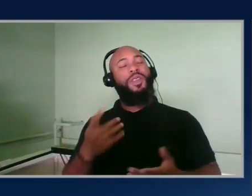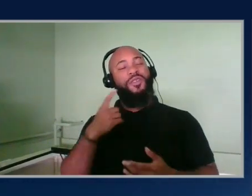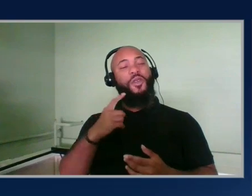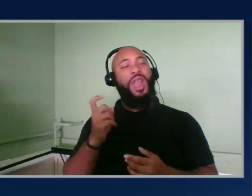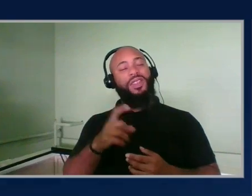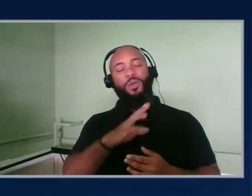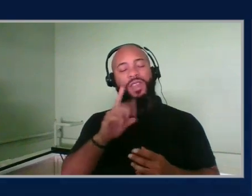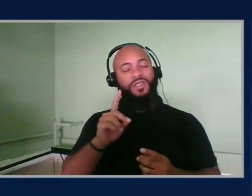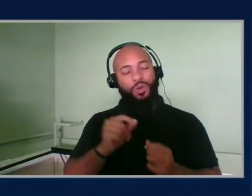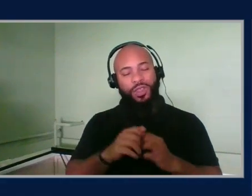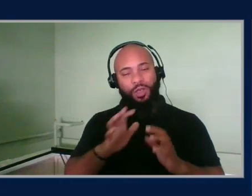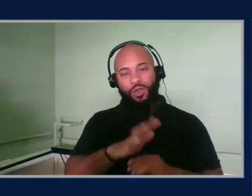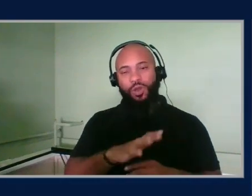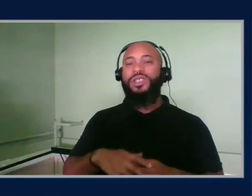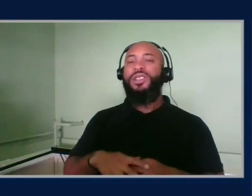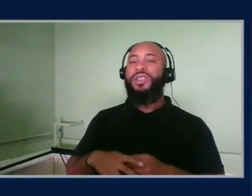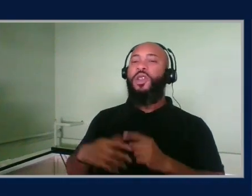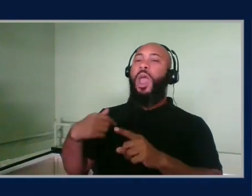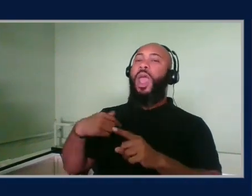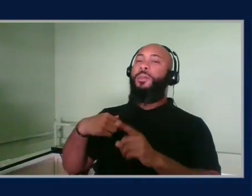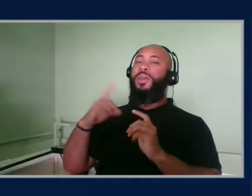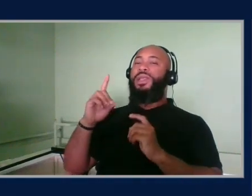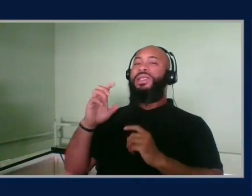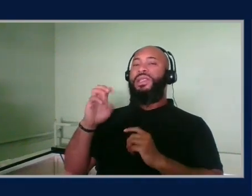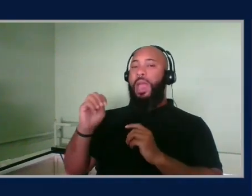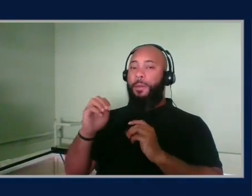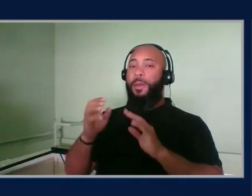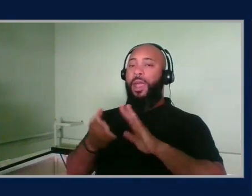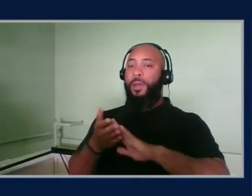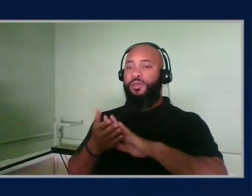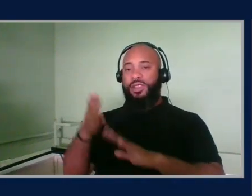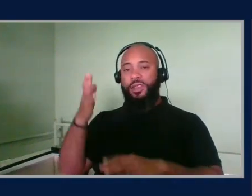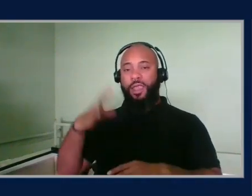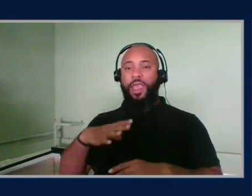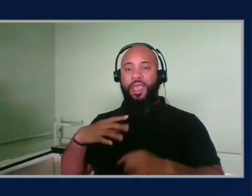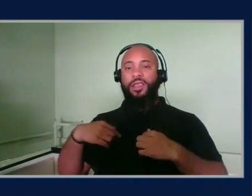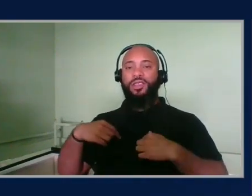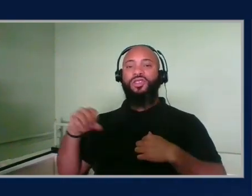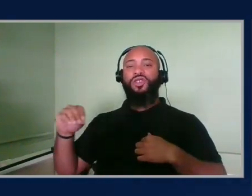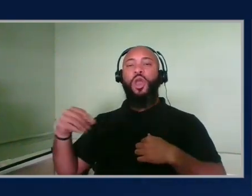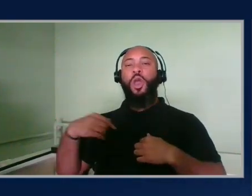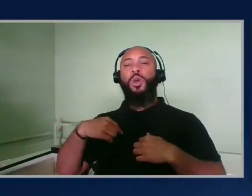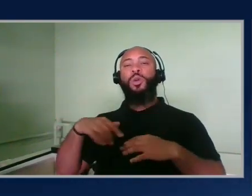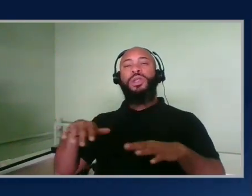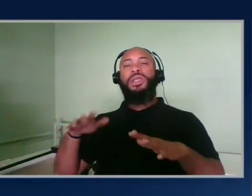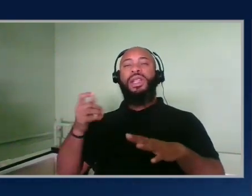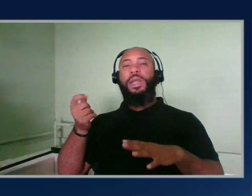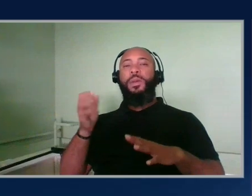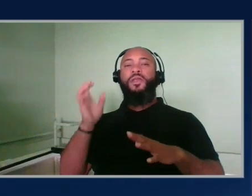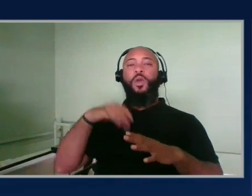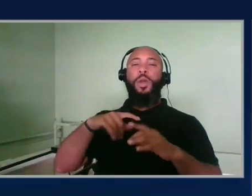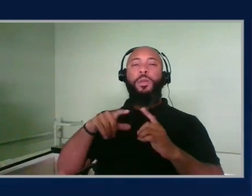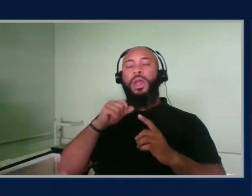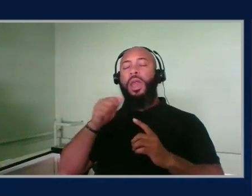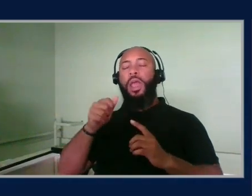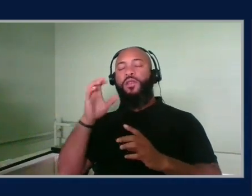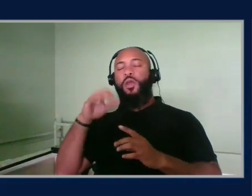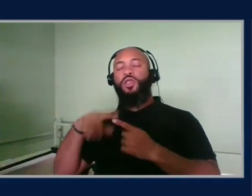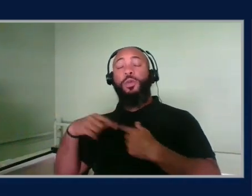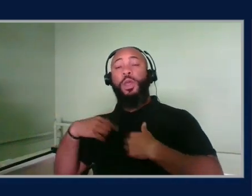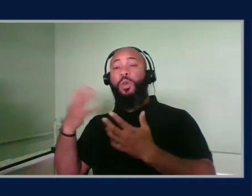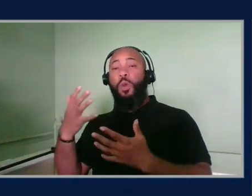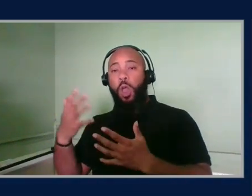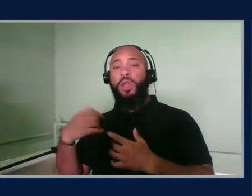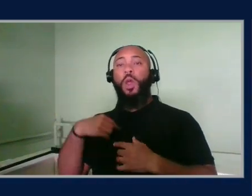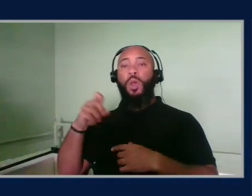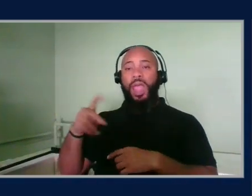But what's not foreign to me is, okay, we've established our strategy around our data. We've done our experiments. We're